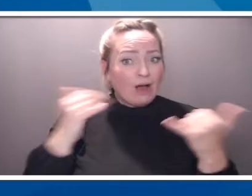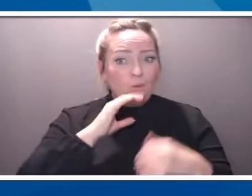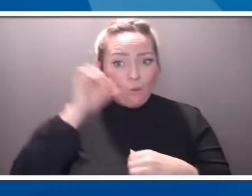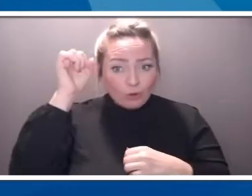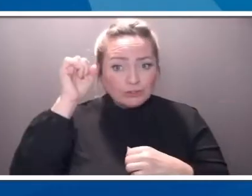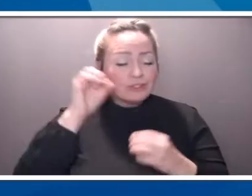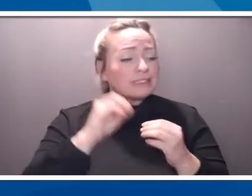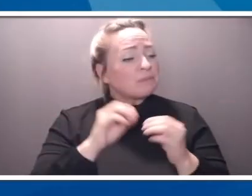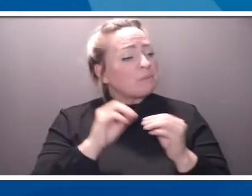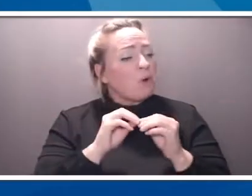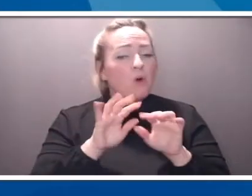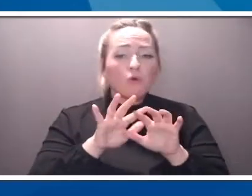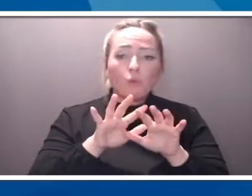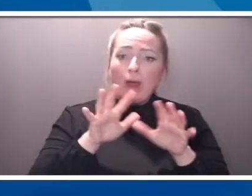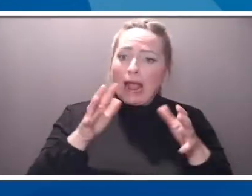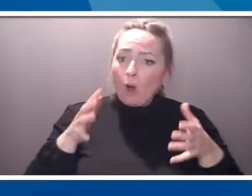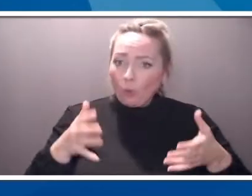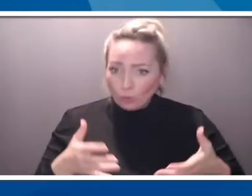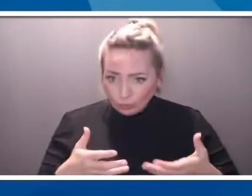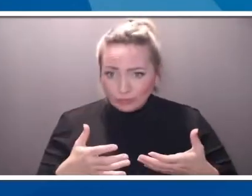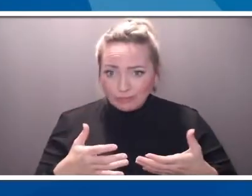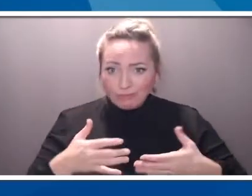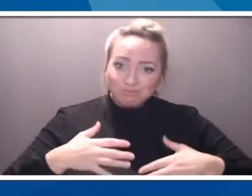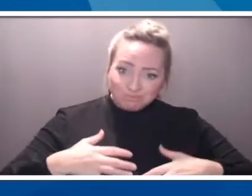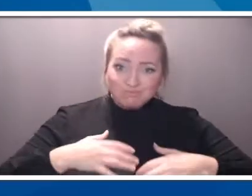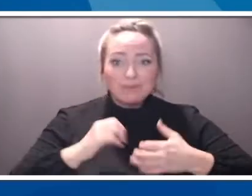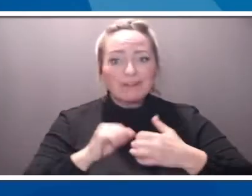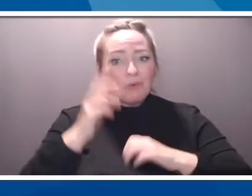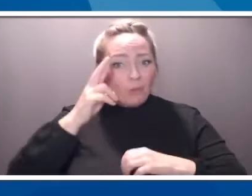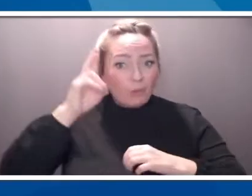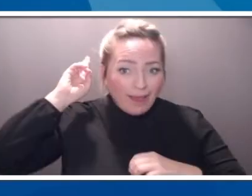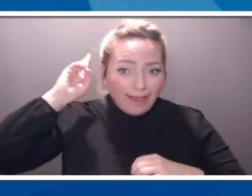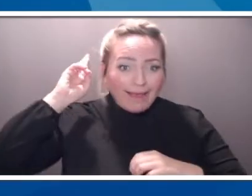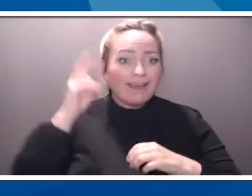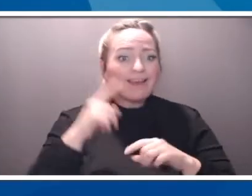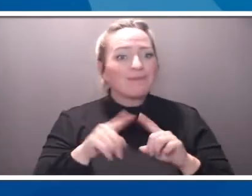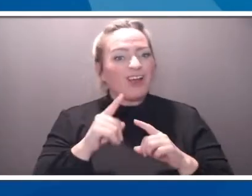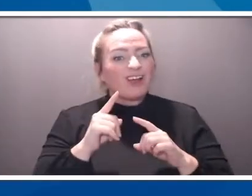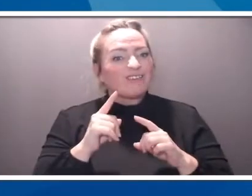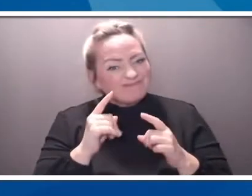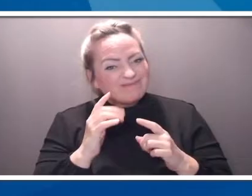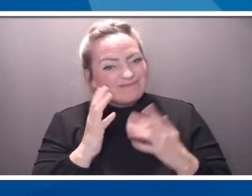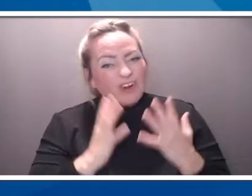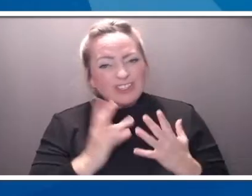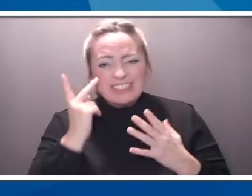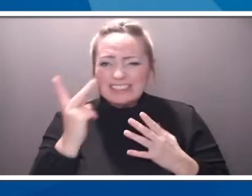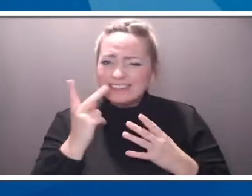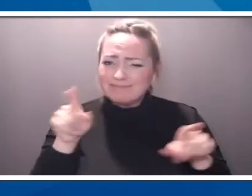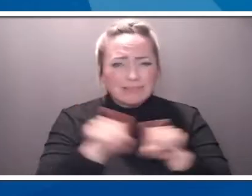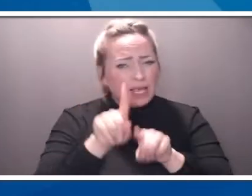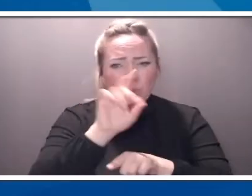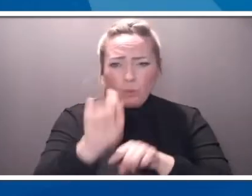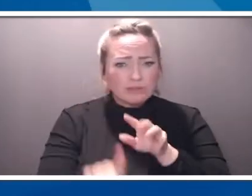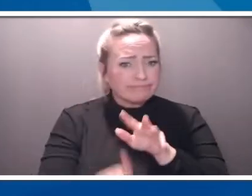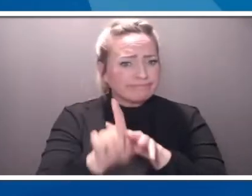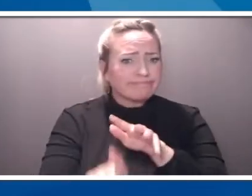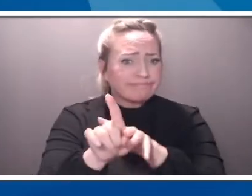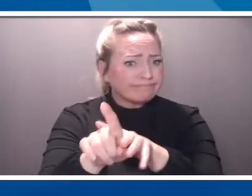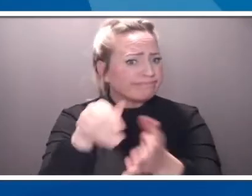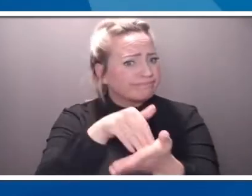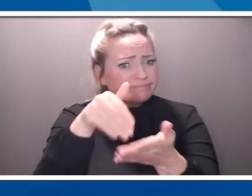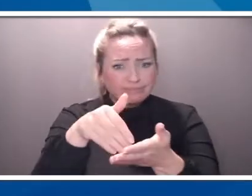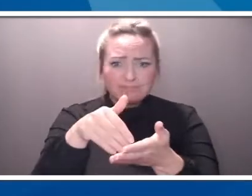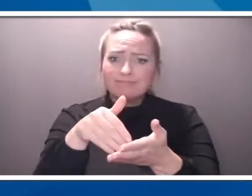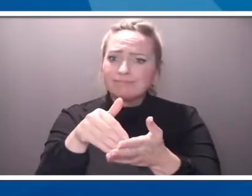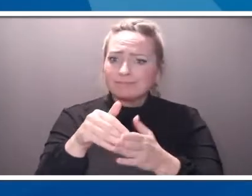years later. I'm now older and a little bit more round and a bit grayer, but unfortunately I still see the same questions